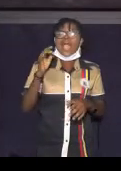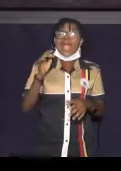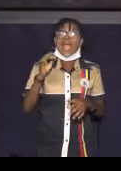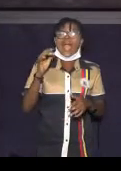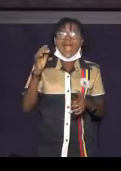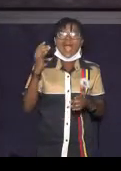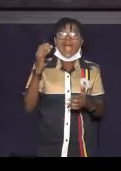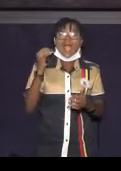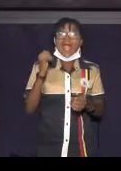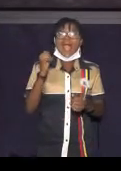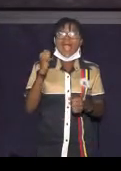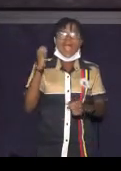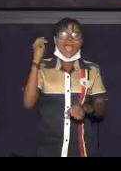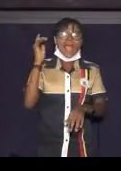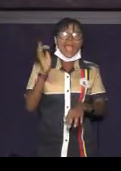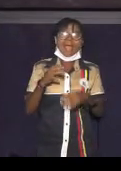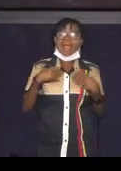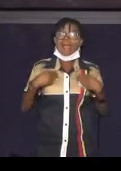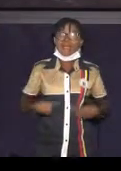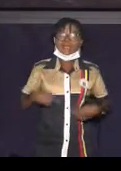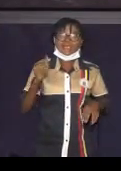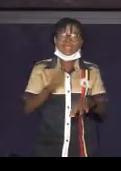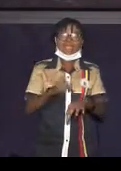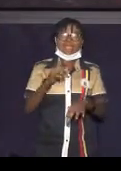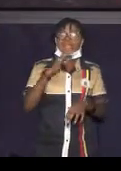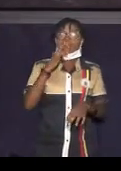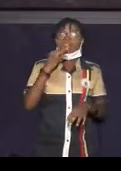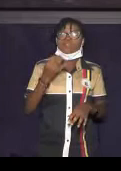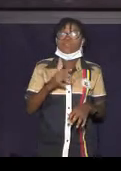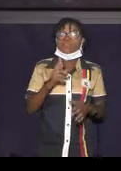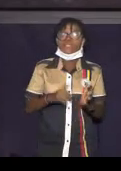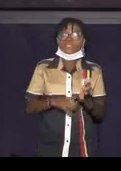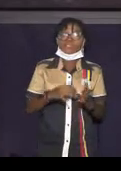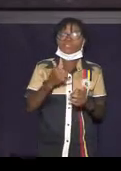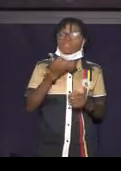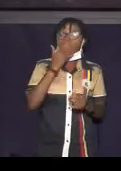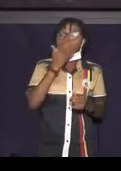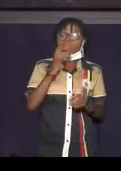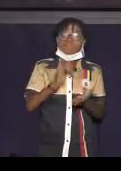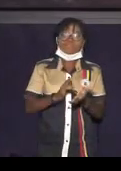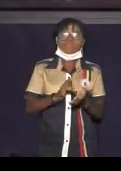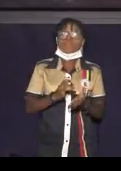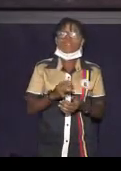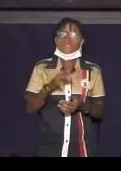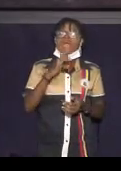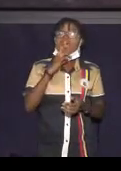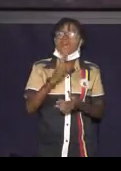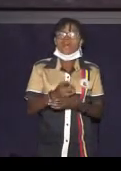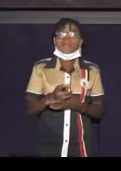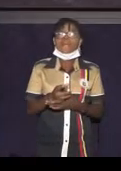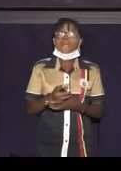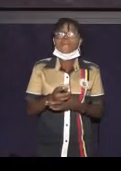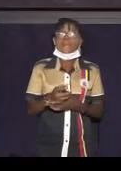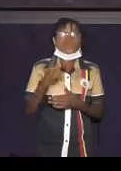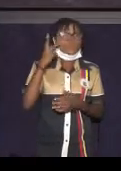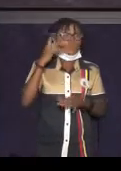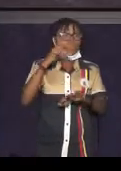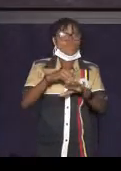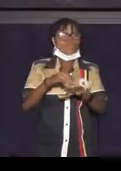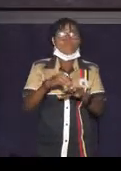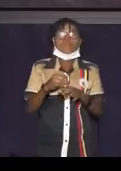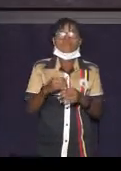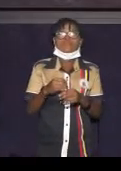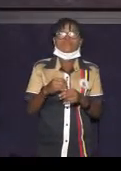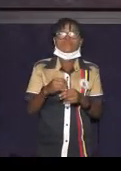effects of substance abuse. Some major health effects of drug abuse or substance abuse are, let's look at